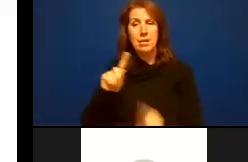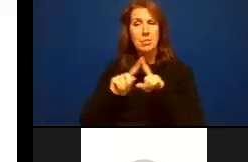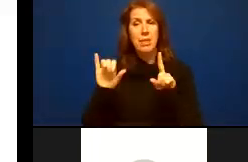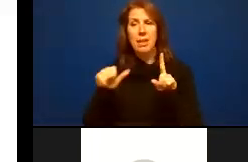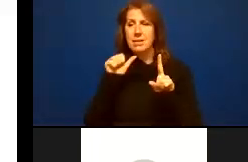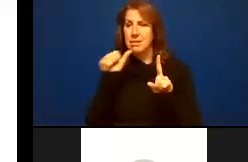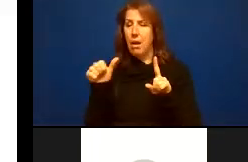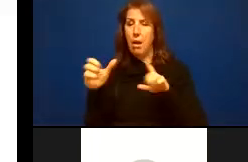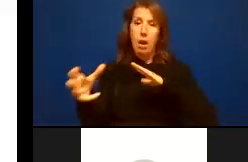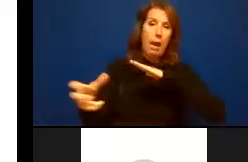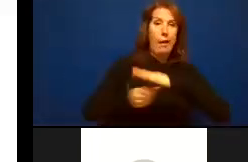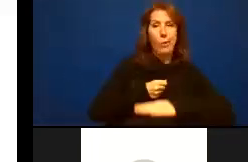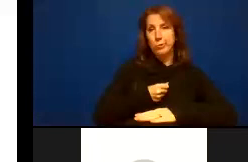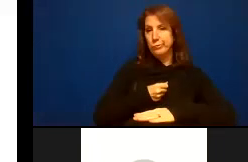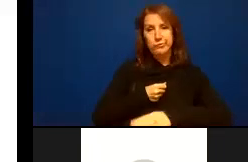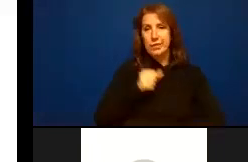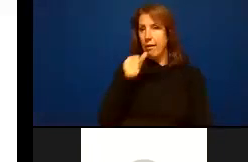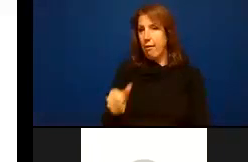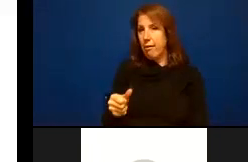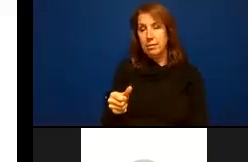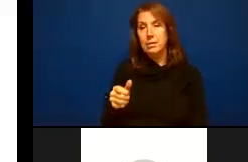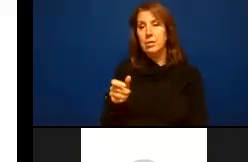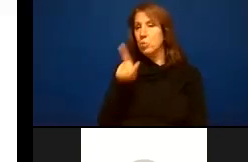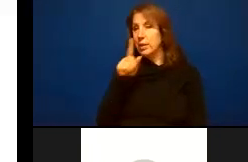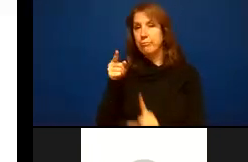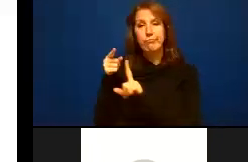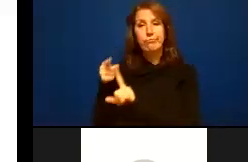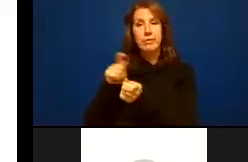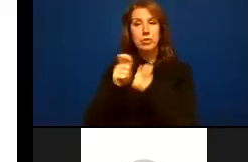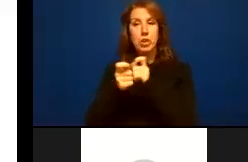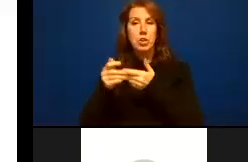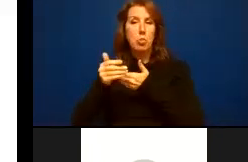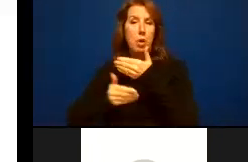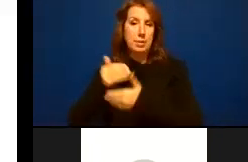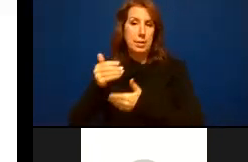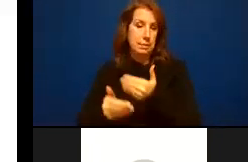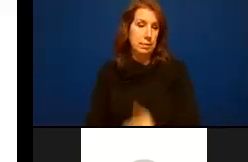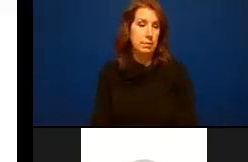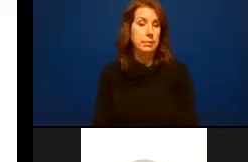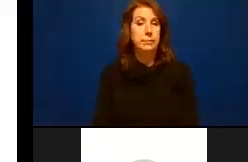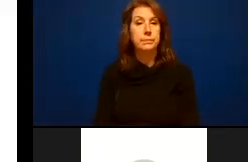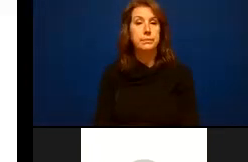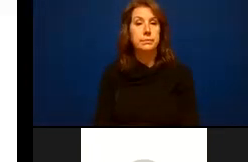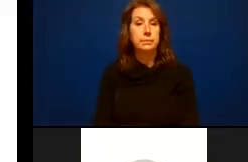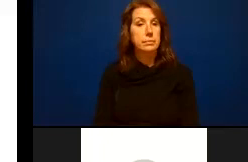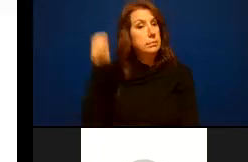than it has to do with just changing processes in these facilities. Next slide.